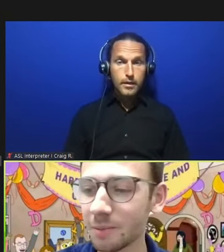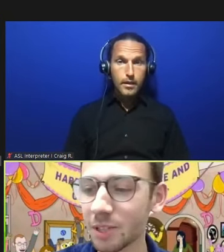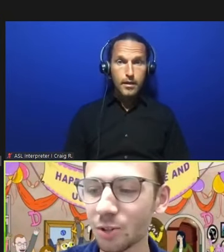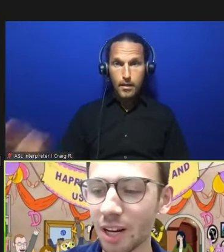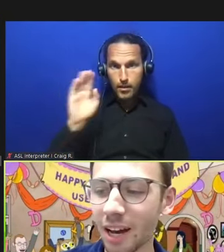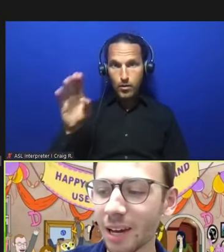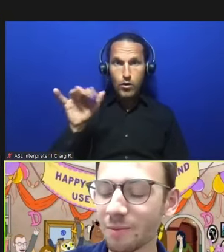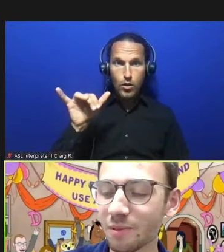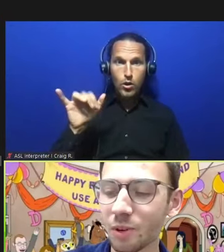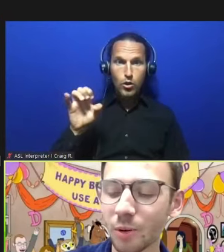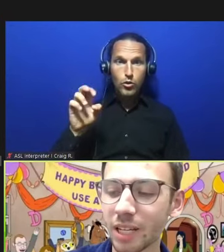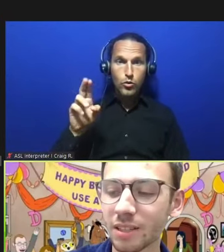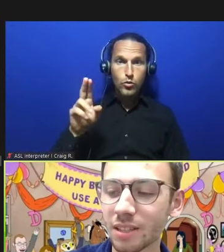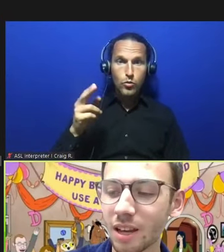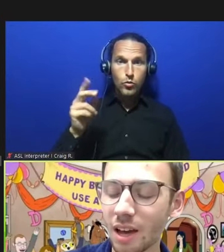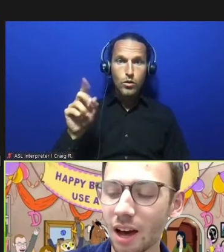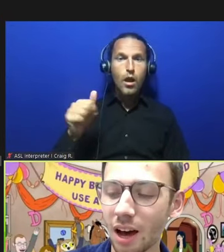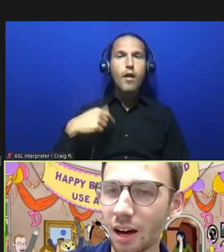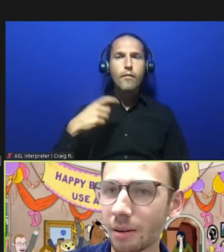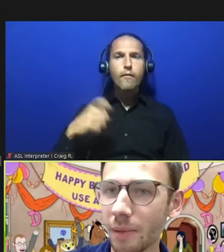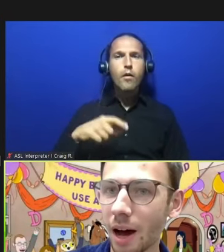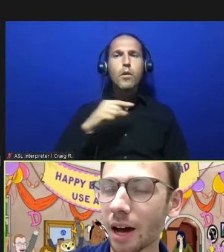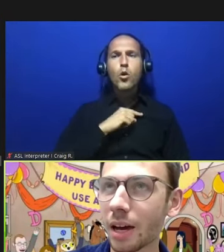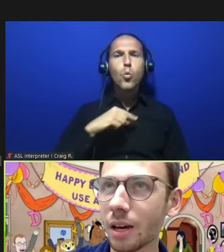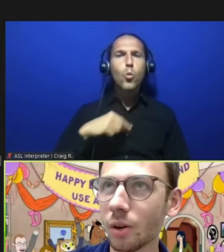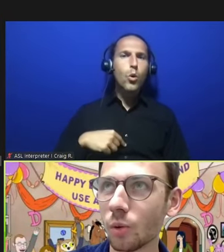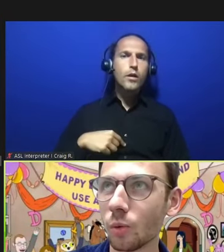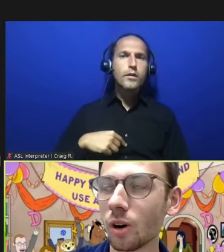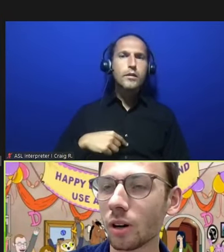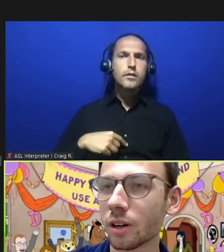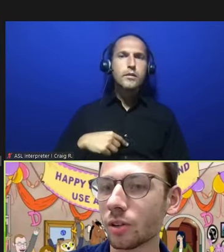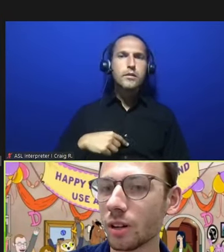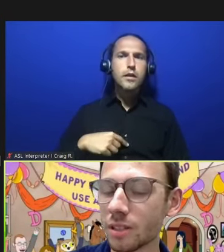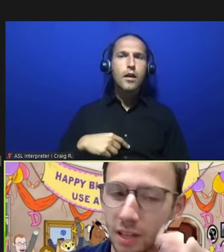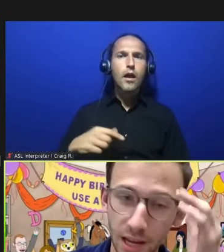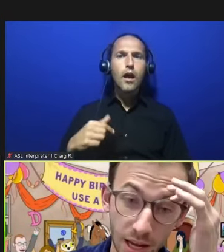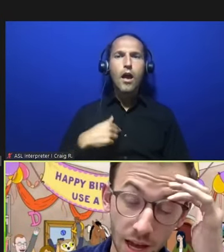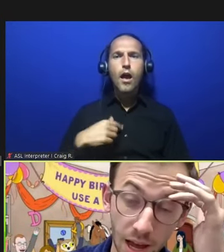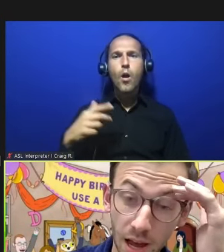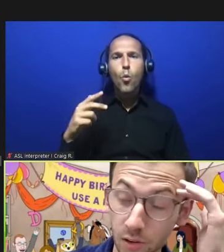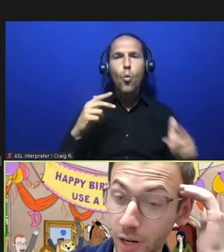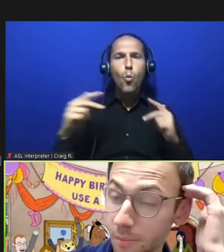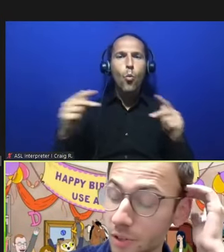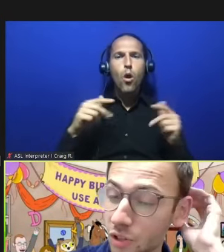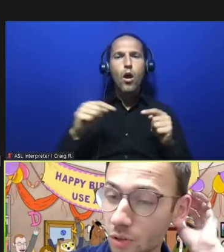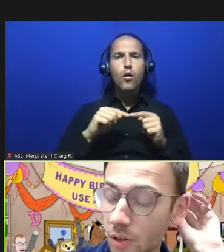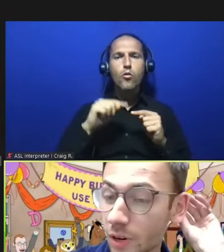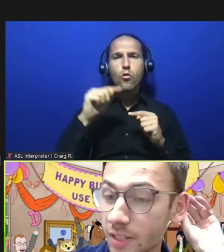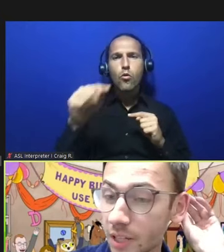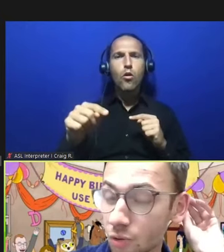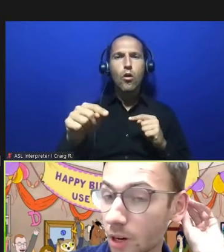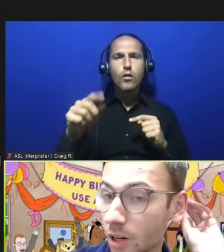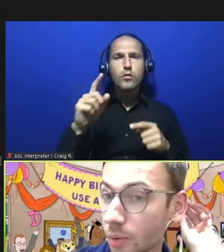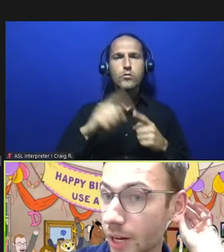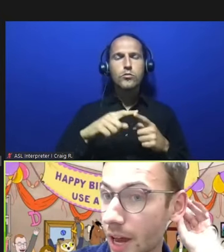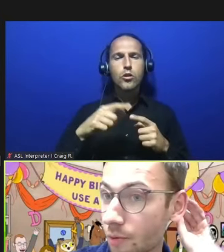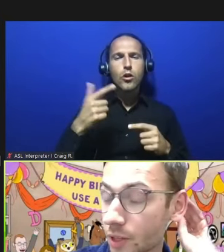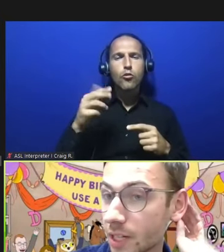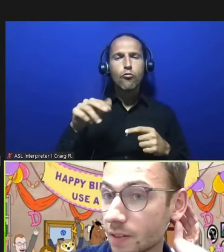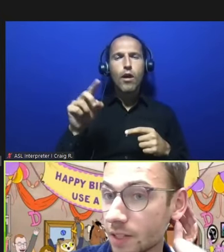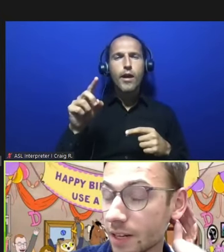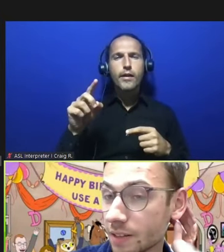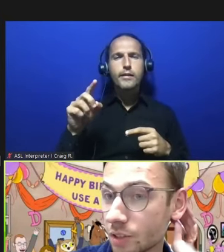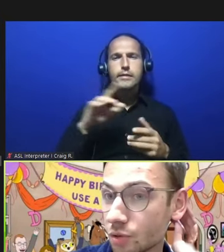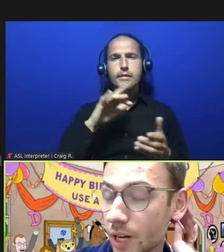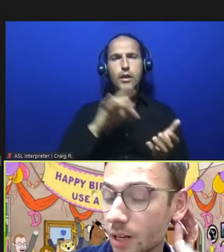Hi, my name is Yehuda. I am from Queens. I walk across a on-ramp to the Grand Central Parkway every